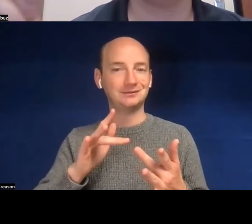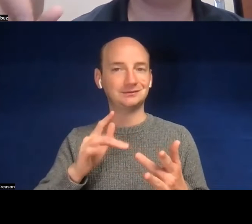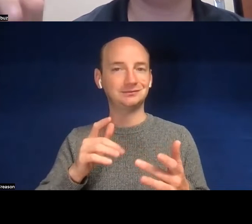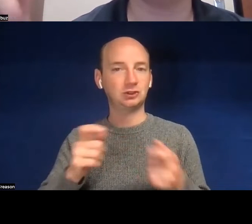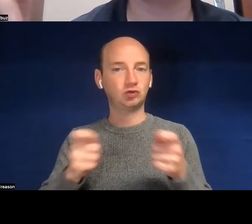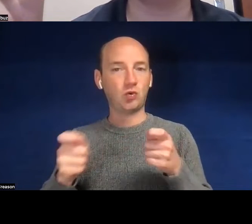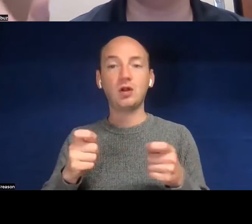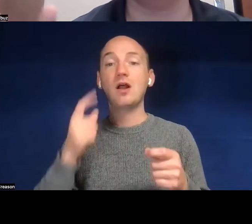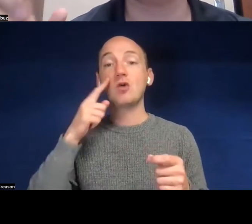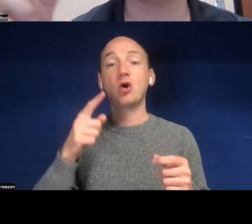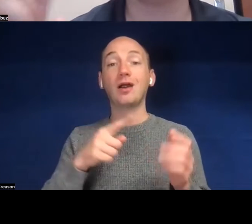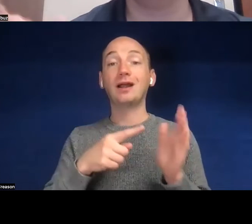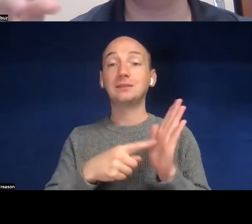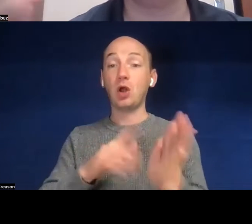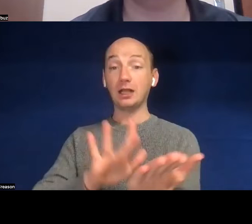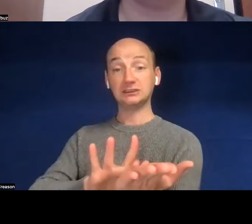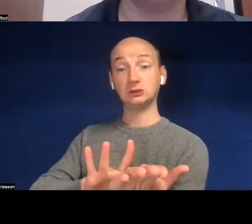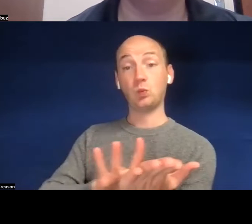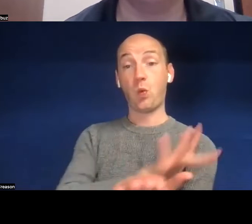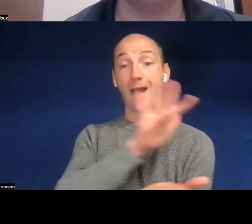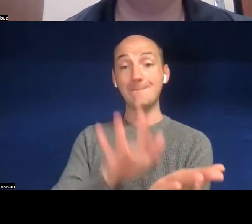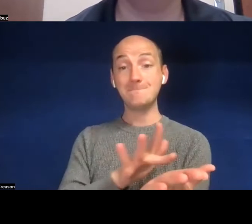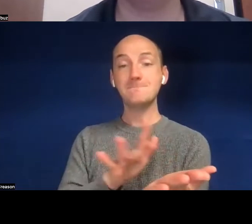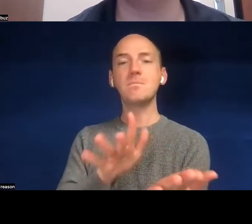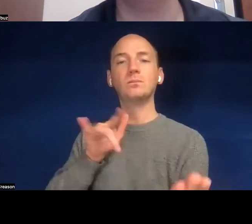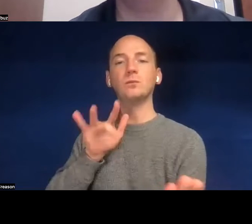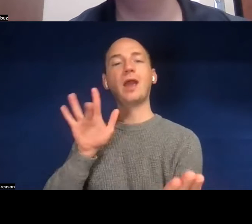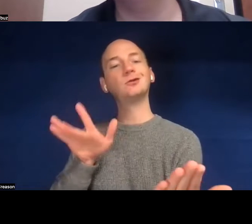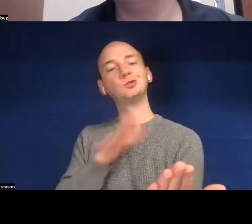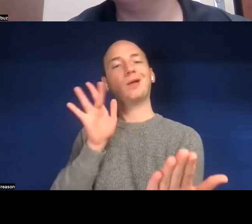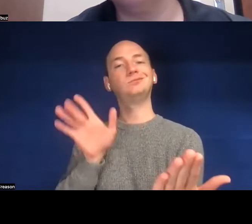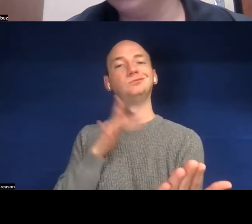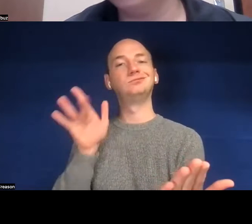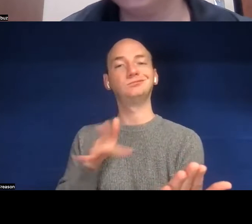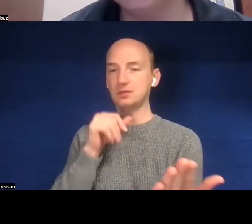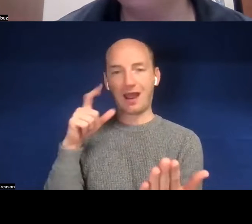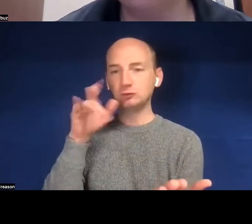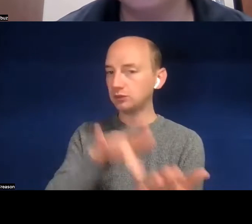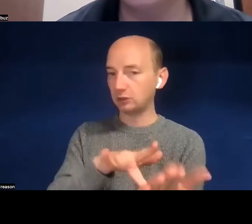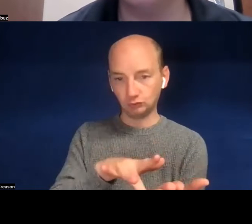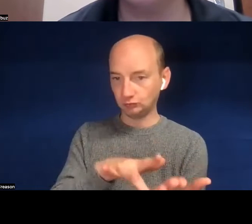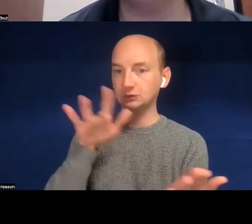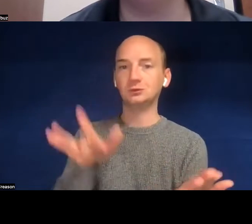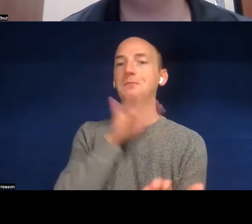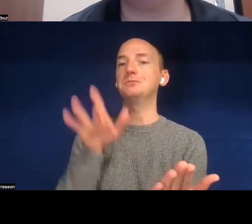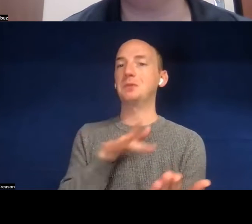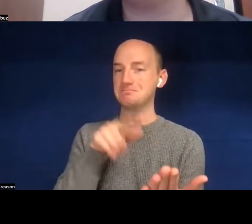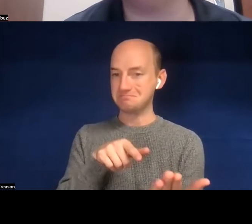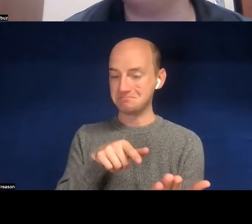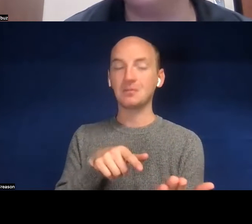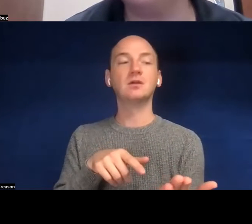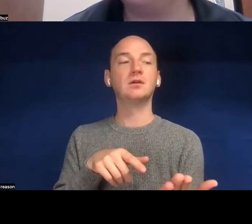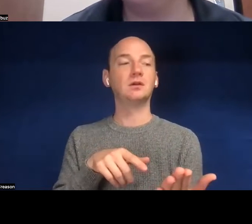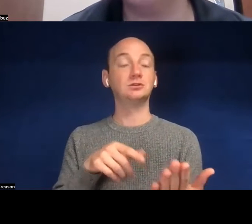motions, using virtual knobs, and things of that nature. So obviously, sign language recognition is a much more